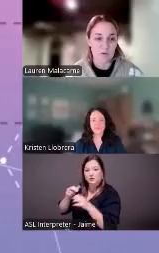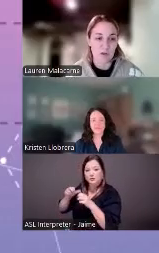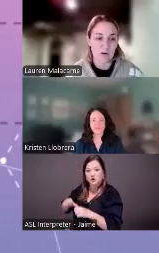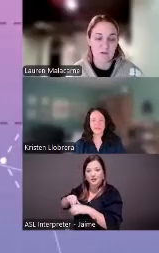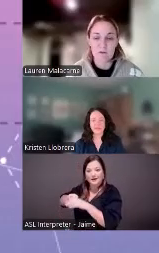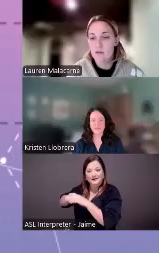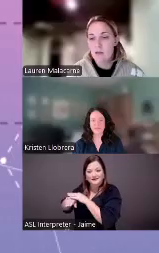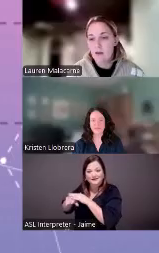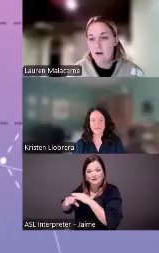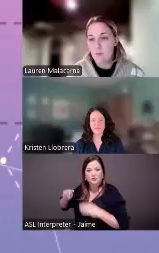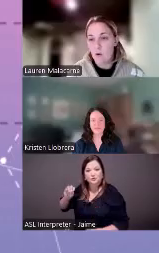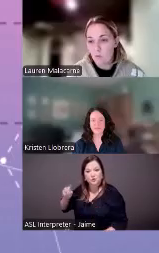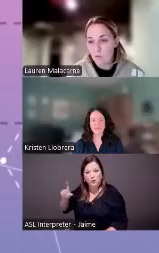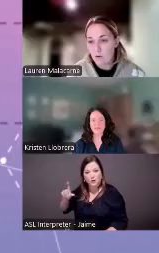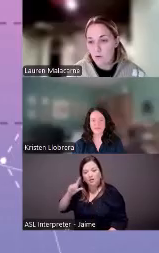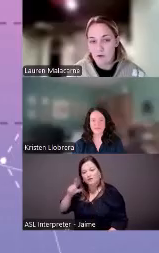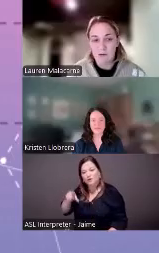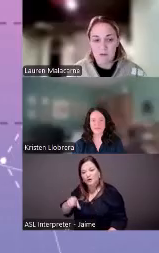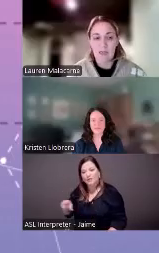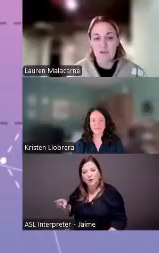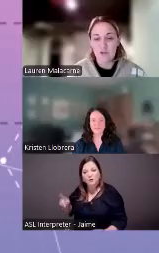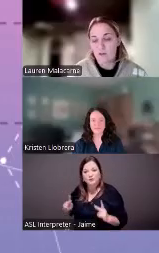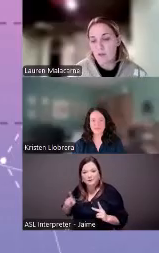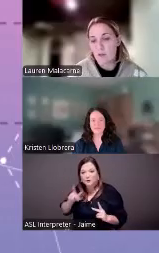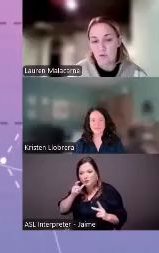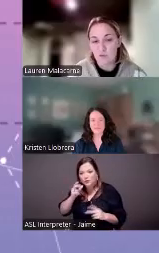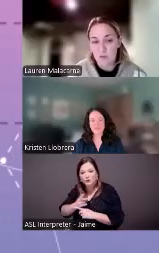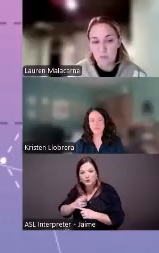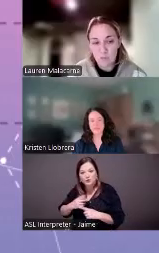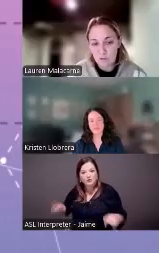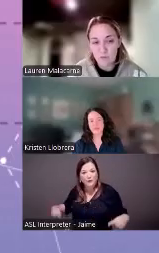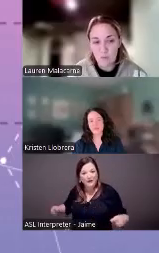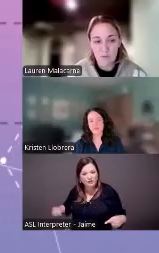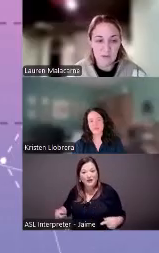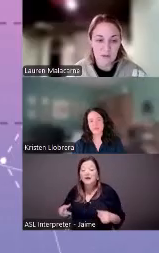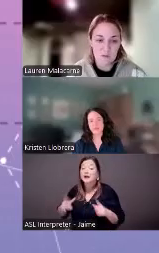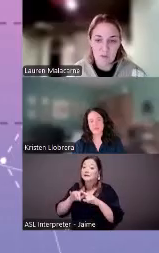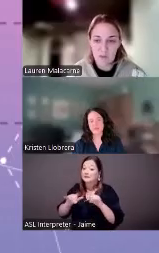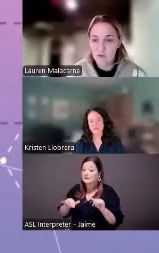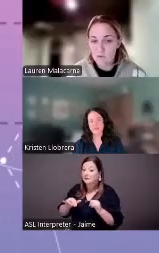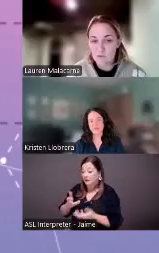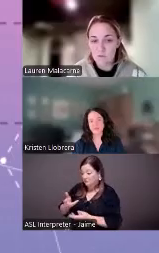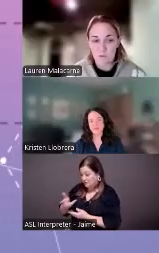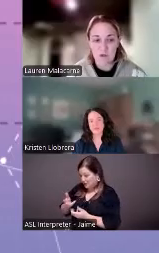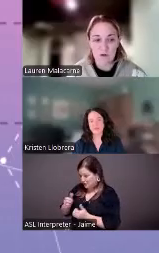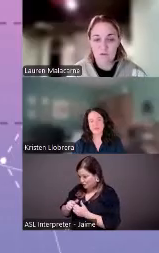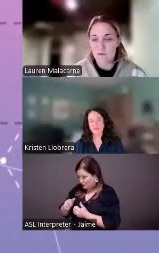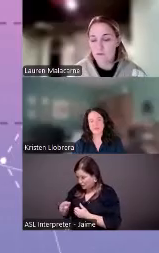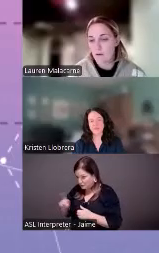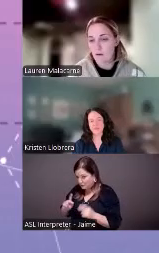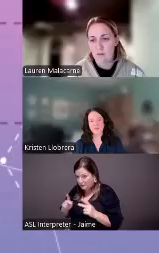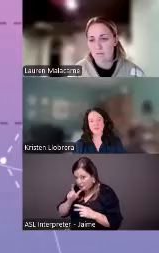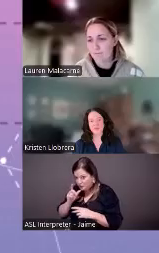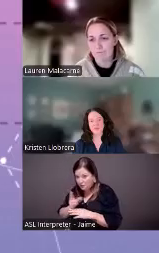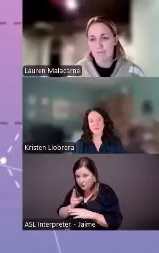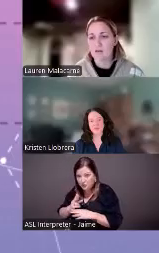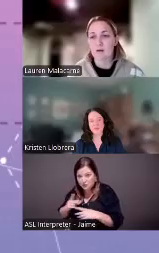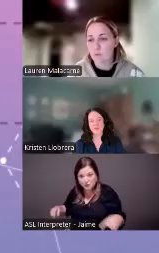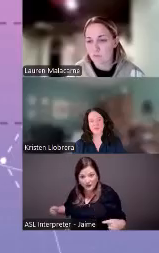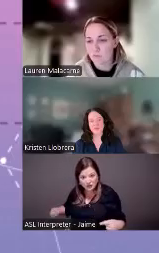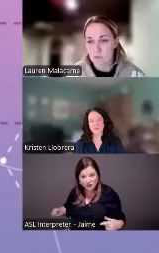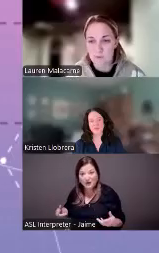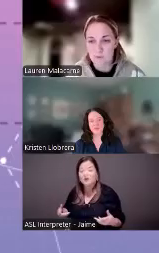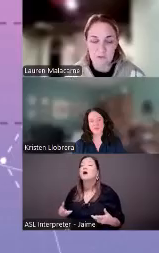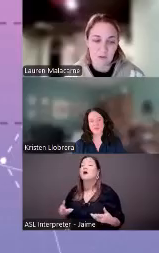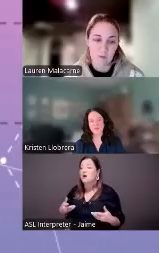use wheelchairs, all the while kind of engaging the input of people with mobility disability who use wheelchairs in a